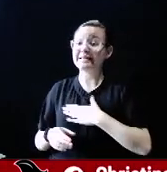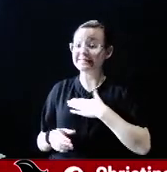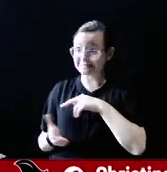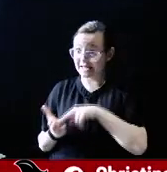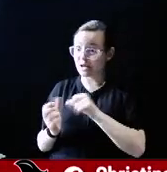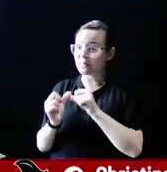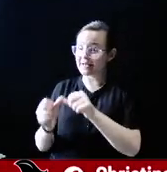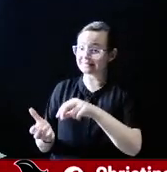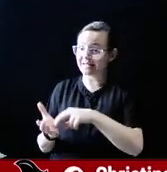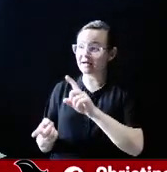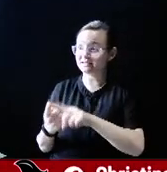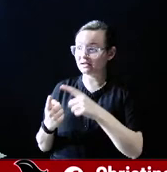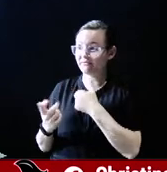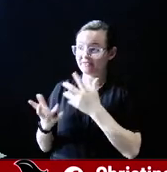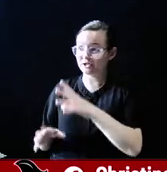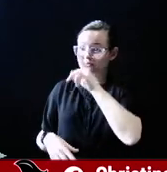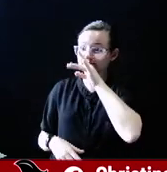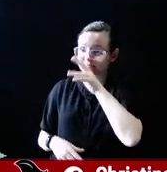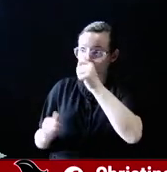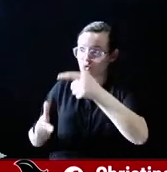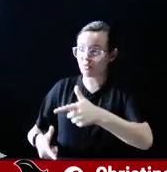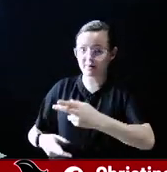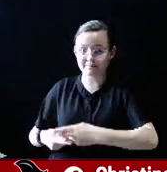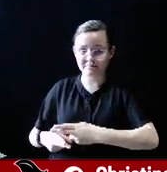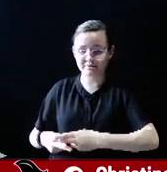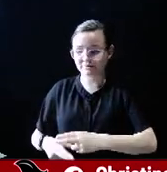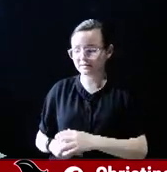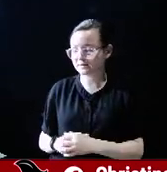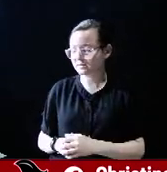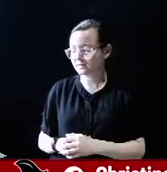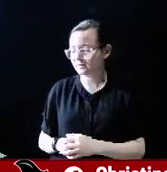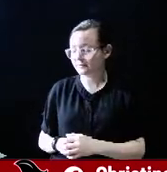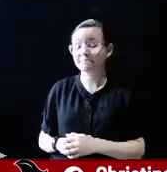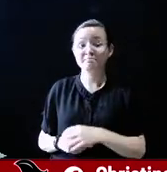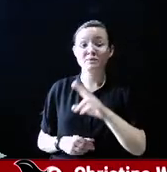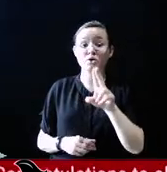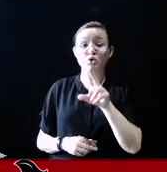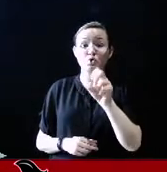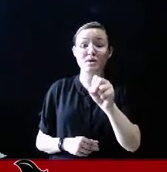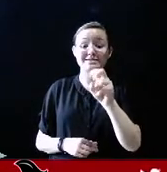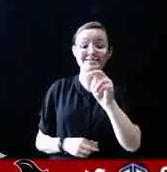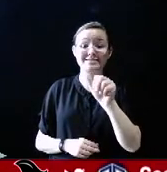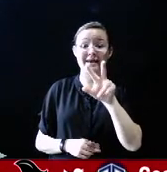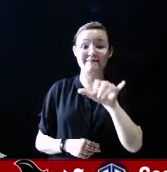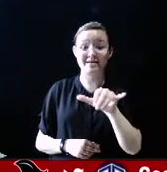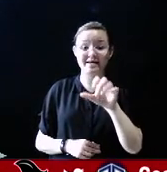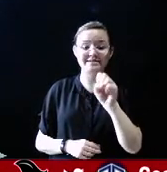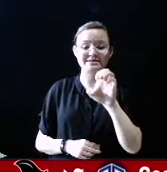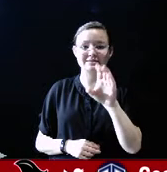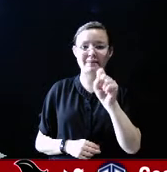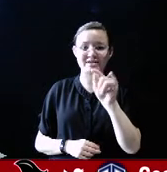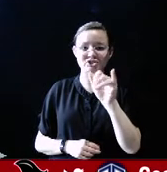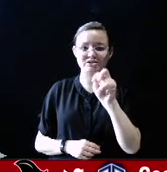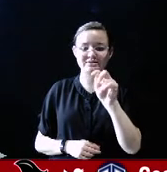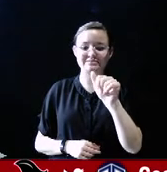standing until all students have been called. Enlisted in the United States Navy, Sebastian